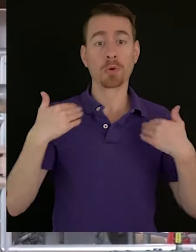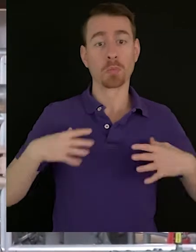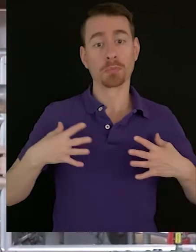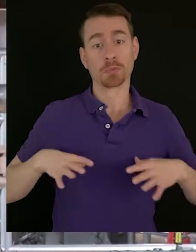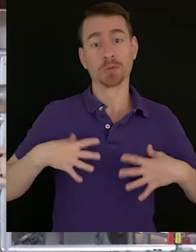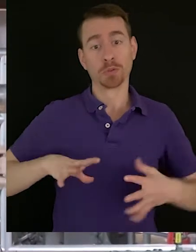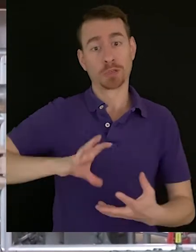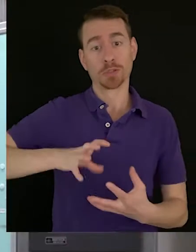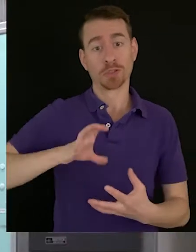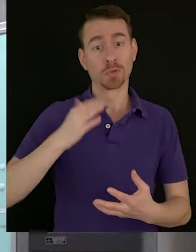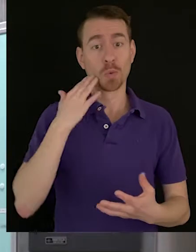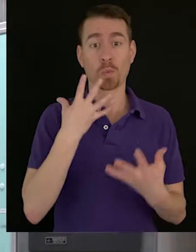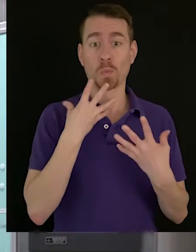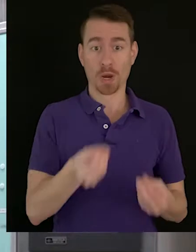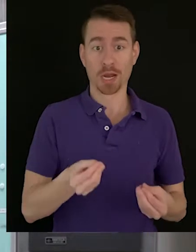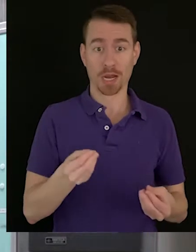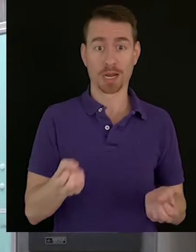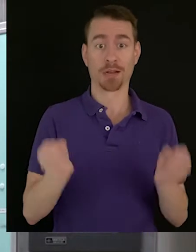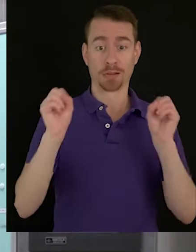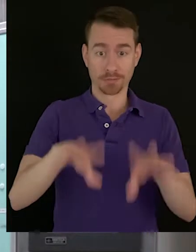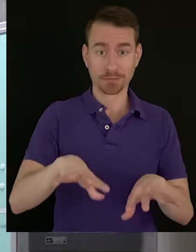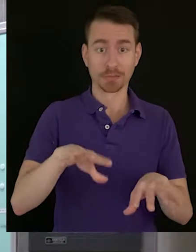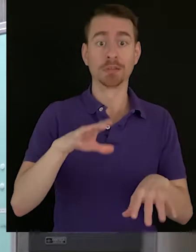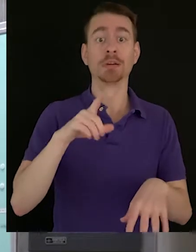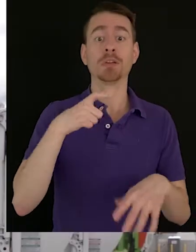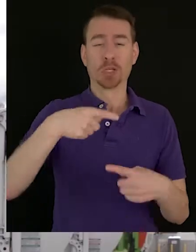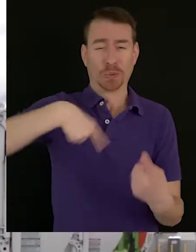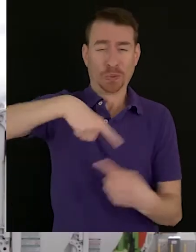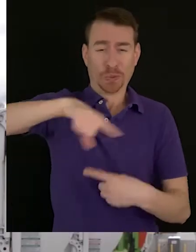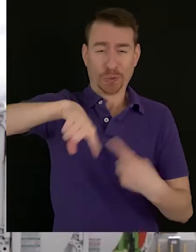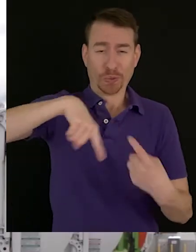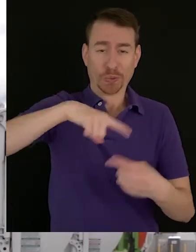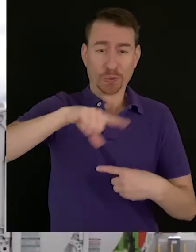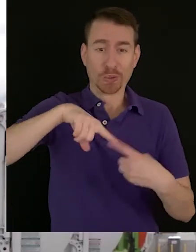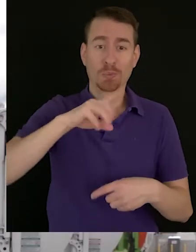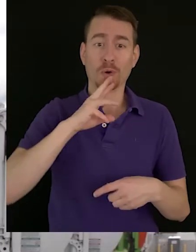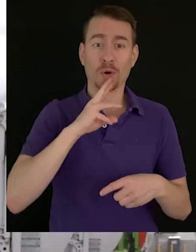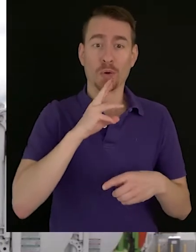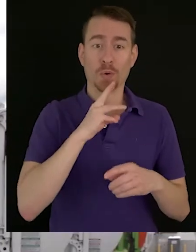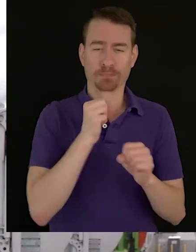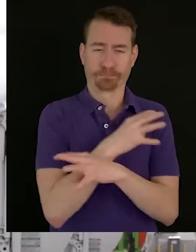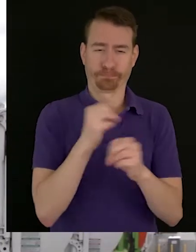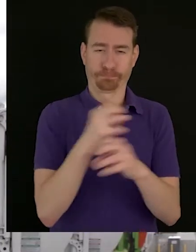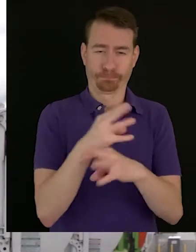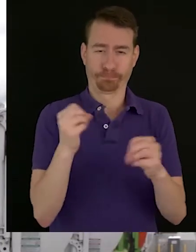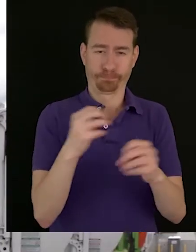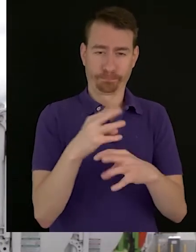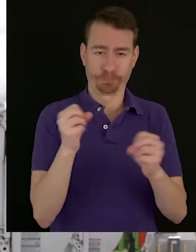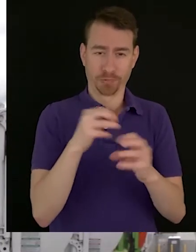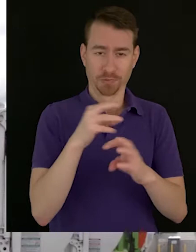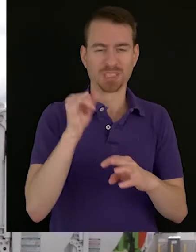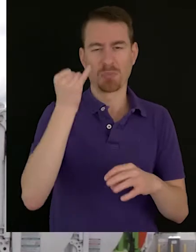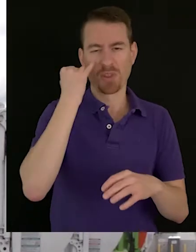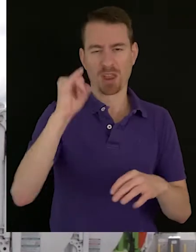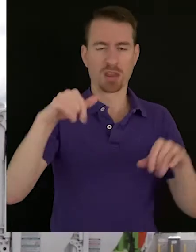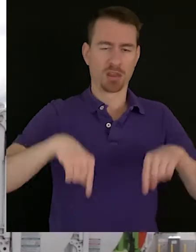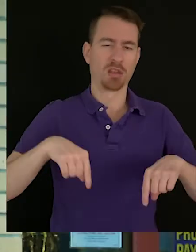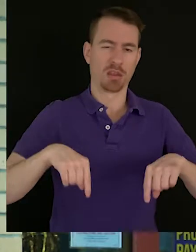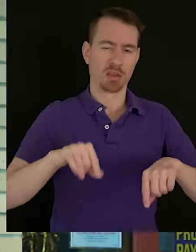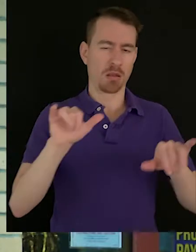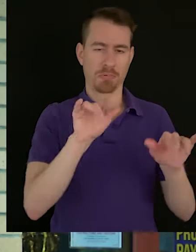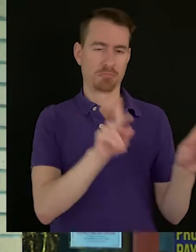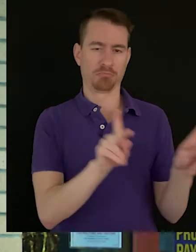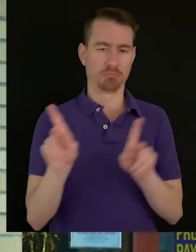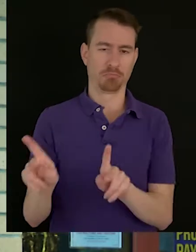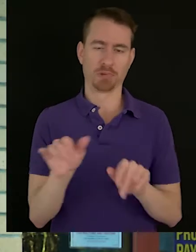uses, including being converted into electricity and used as a renewable natural gas to heat homes and fuel garbage trucks. I'm